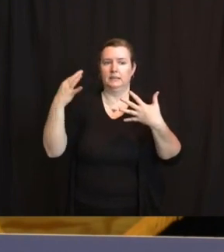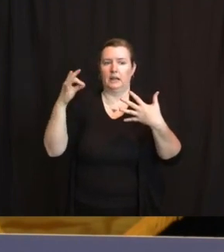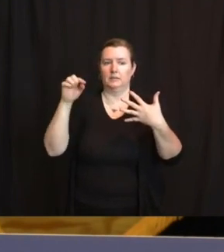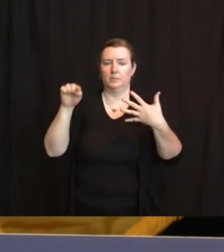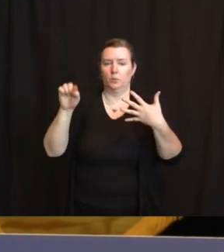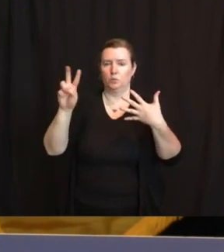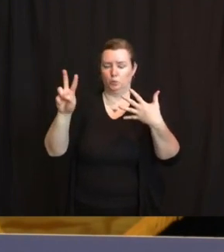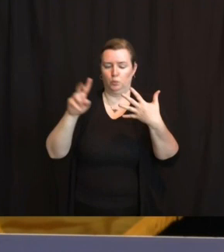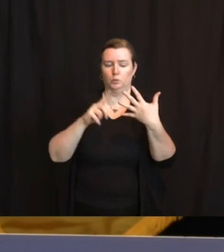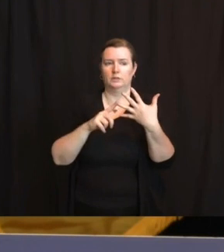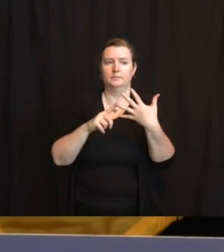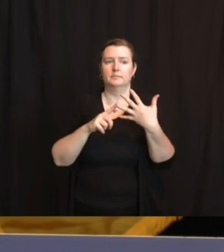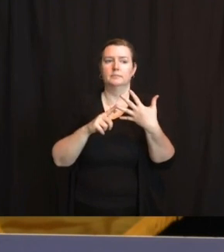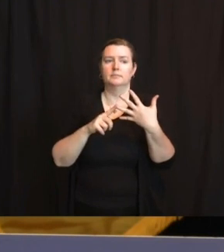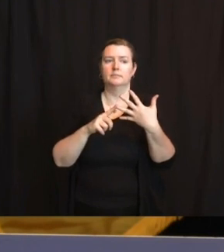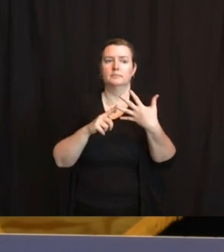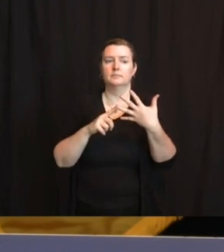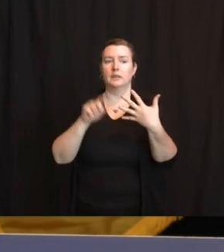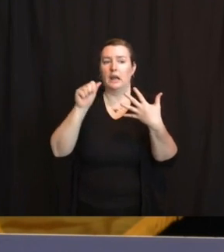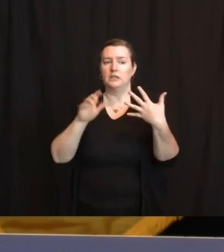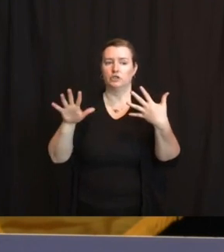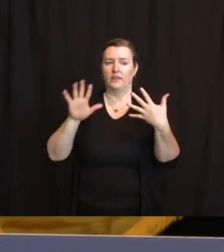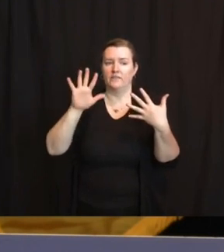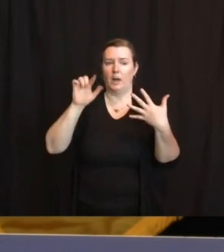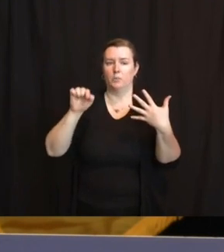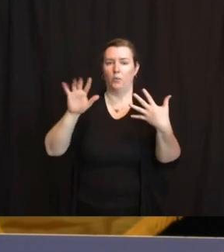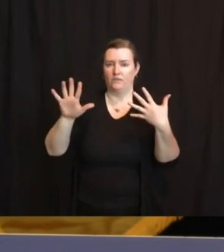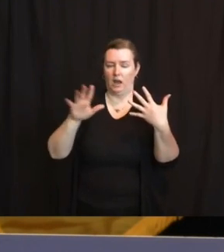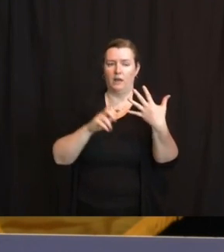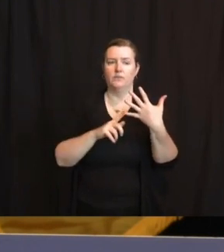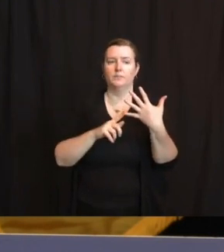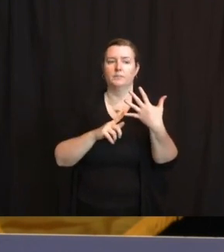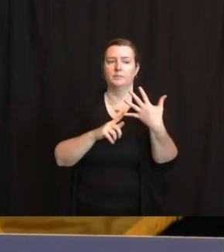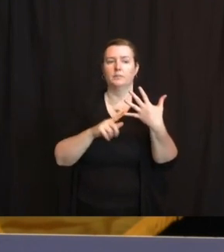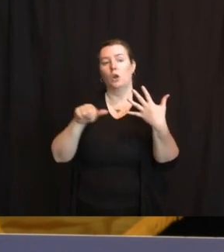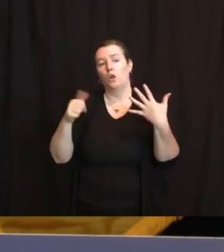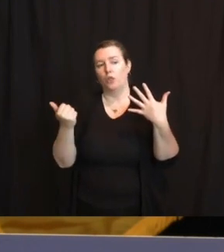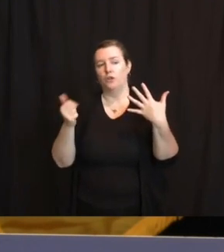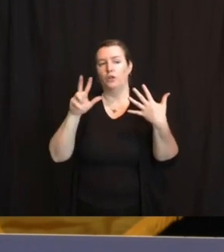19.2, Asian, 5.5, and other, 3.4.